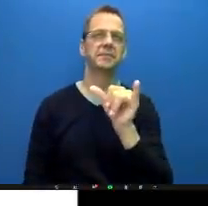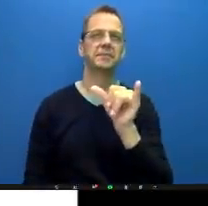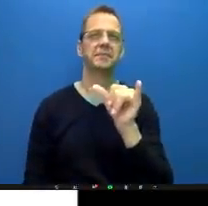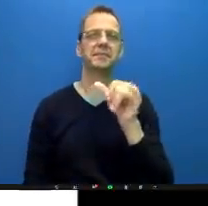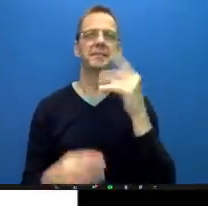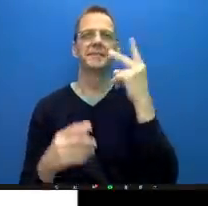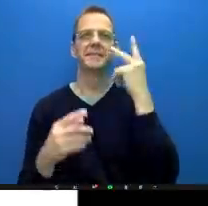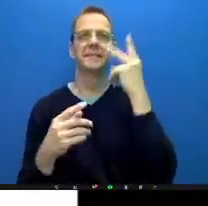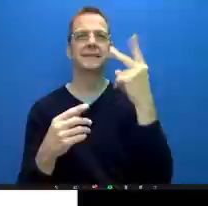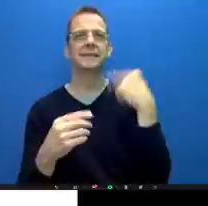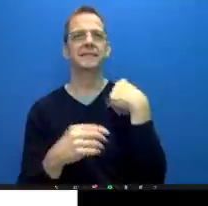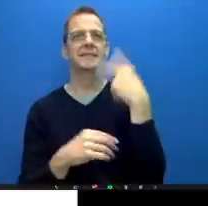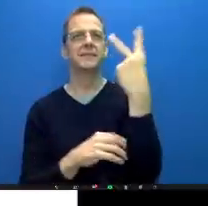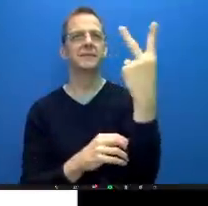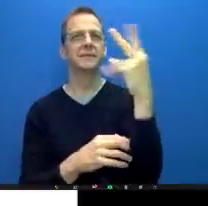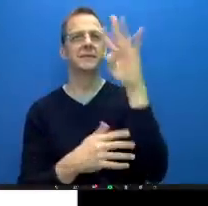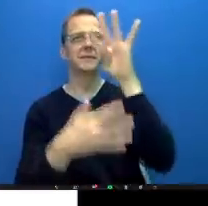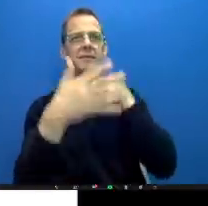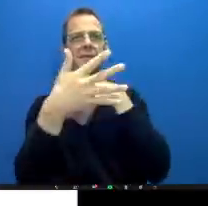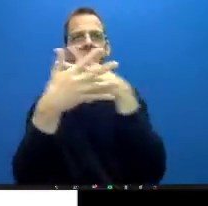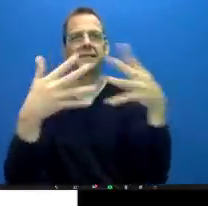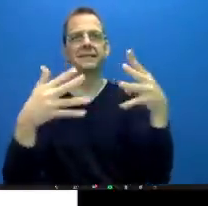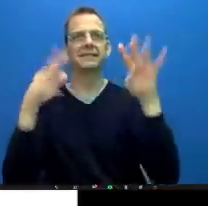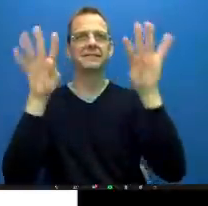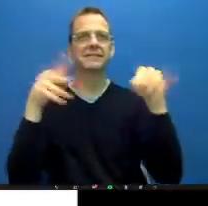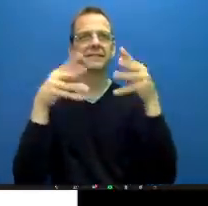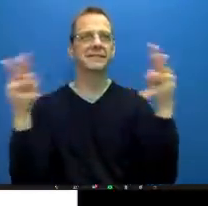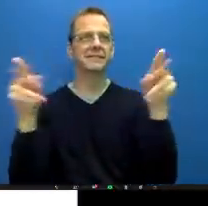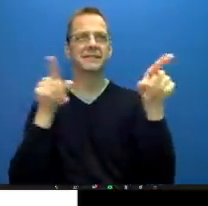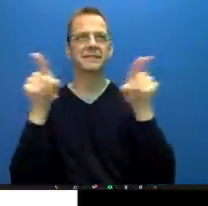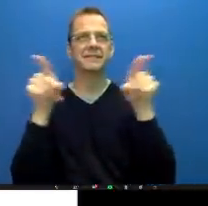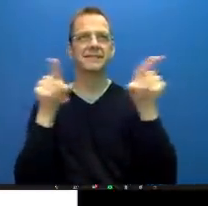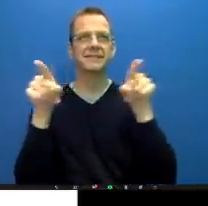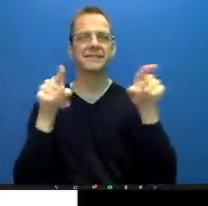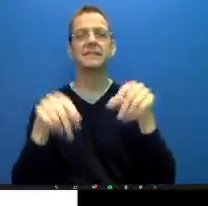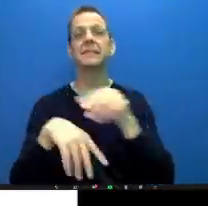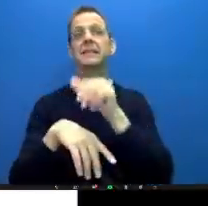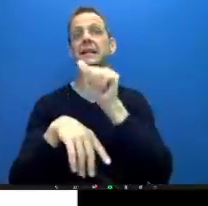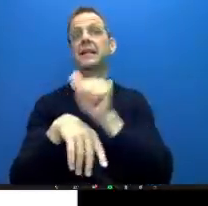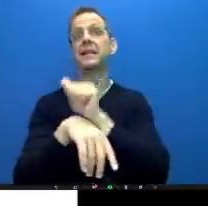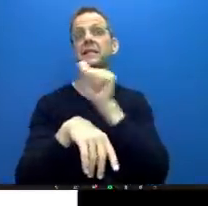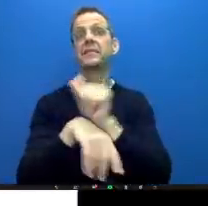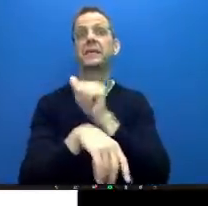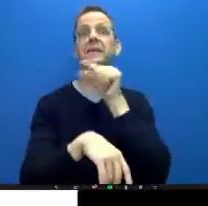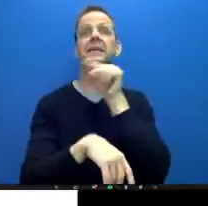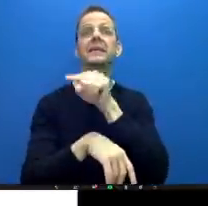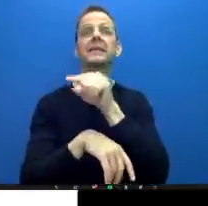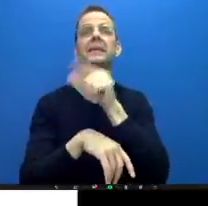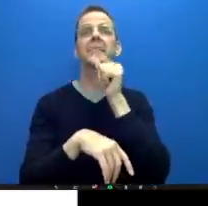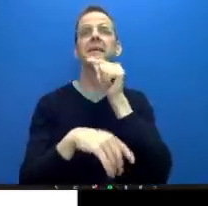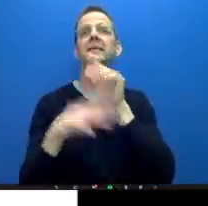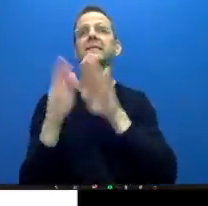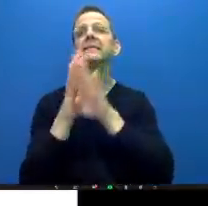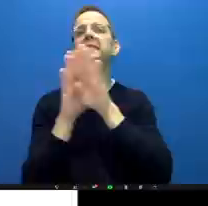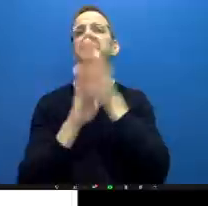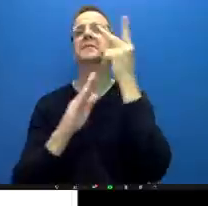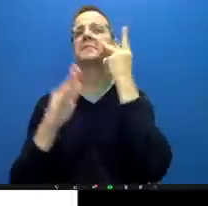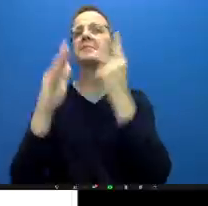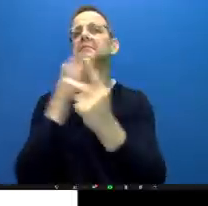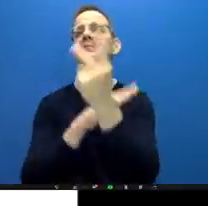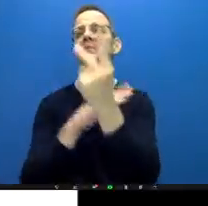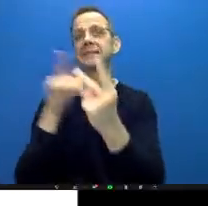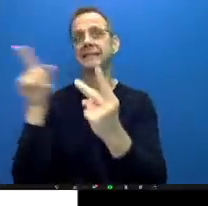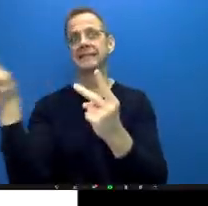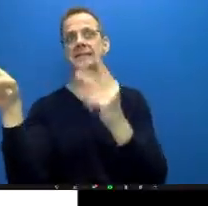group. And as they're on track to very high level on the green line, upper left corner graph on